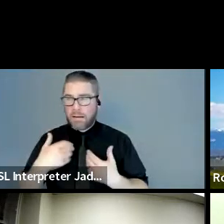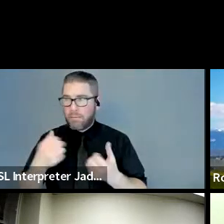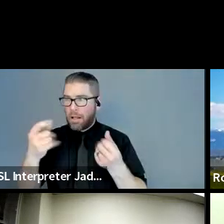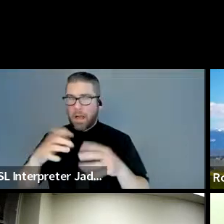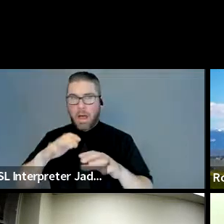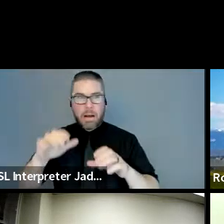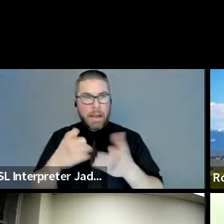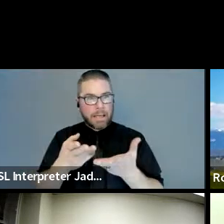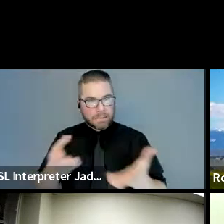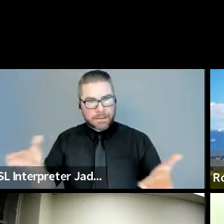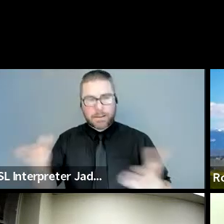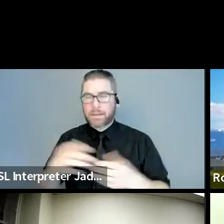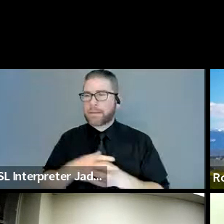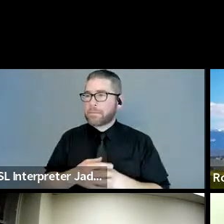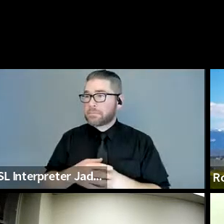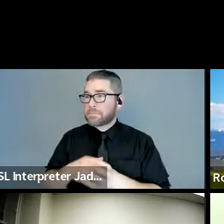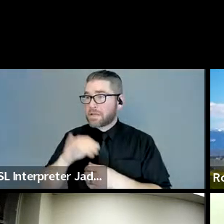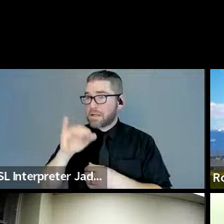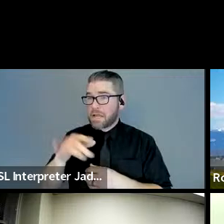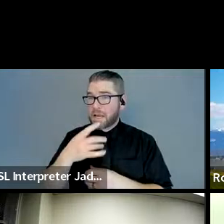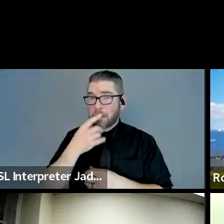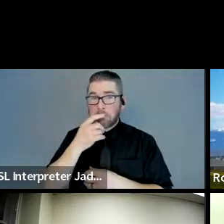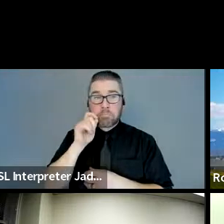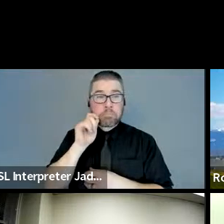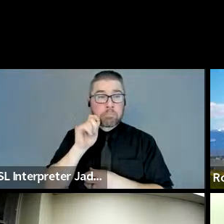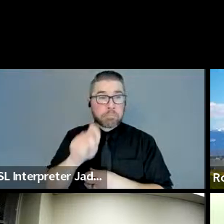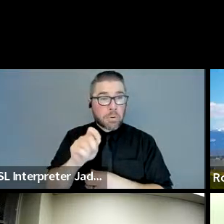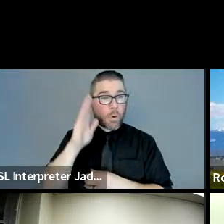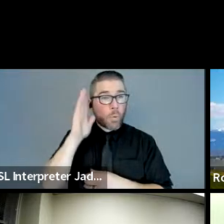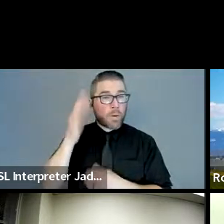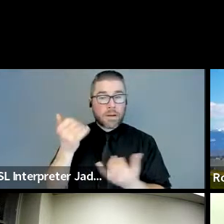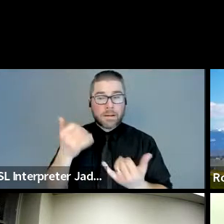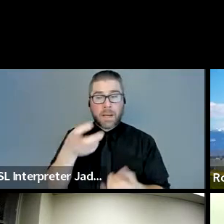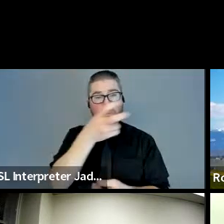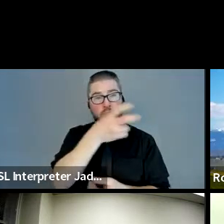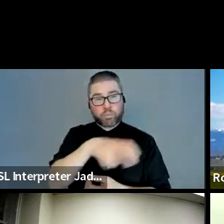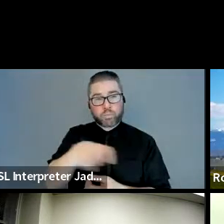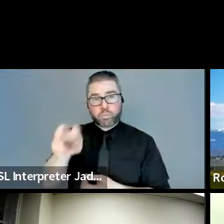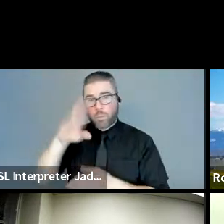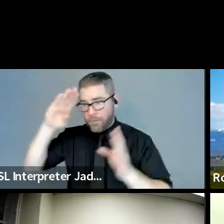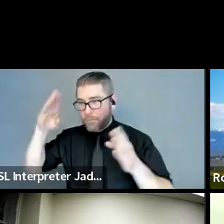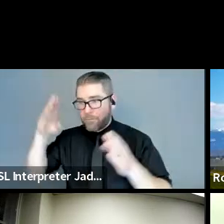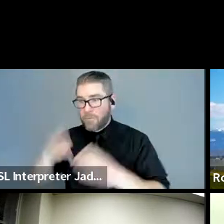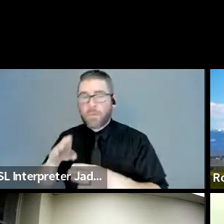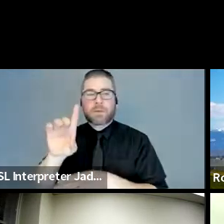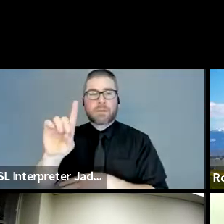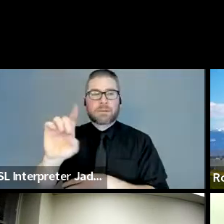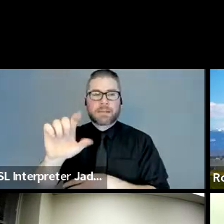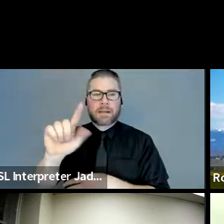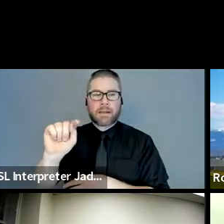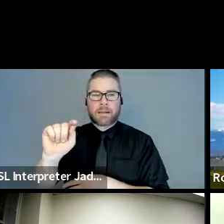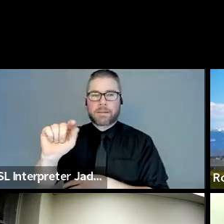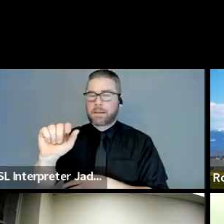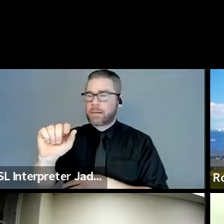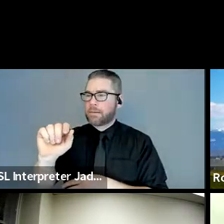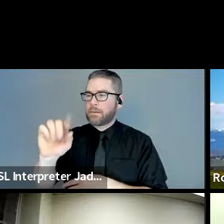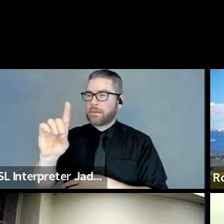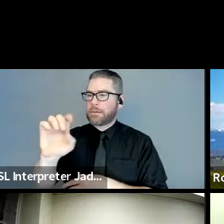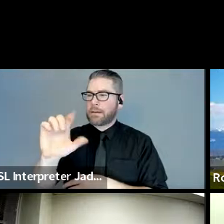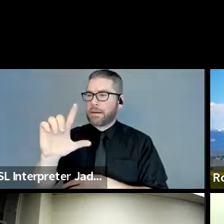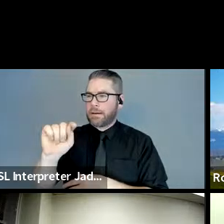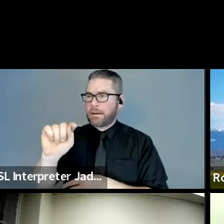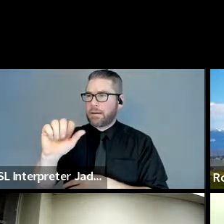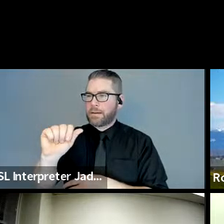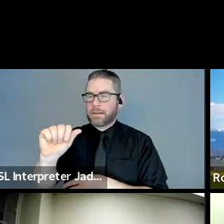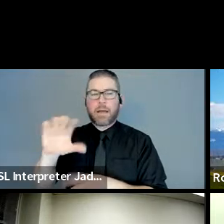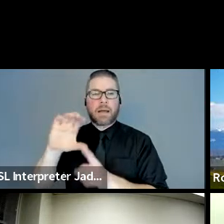on. And with that said, we're going to go ahead and shift our focus to discussing the Delta Climate Adaptation Plan, which